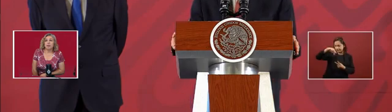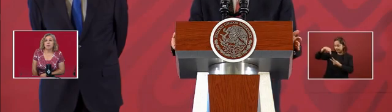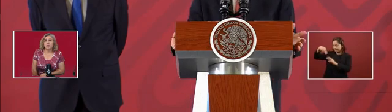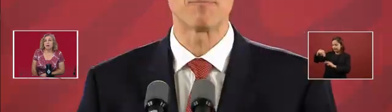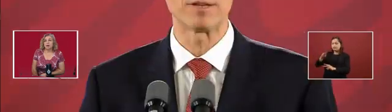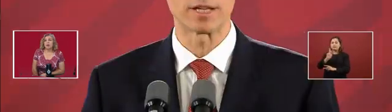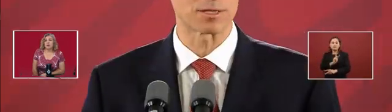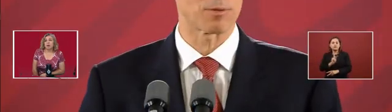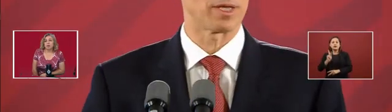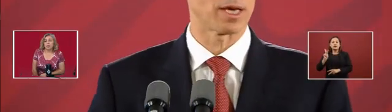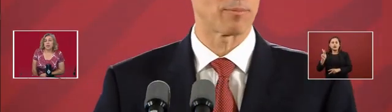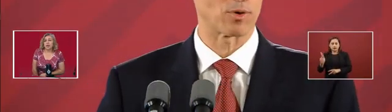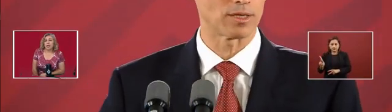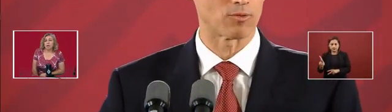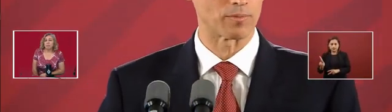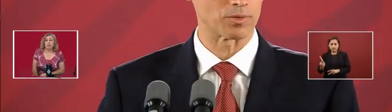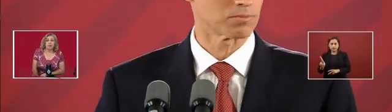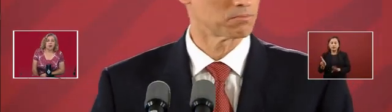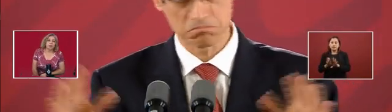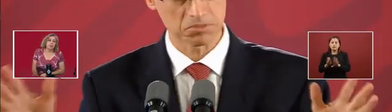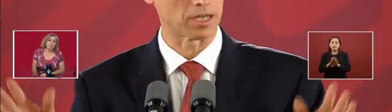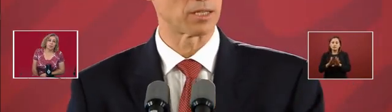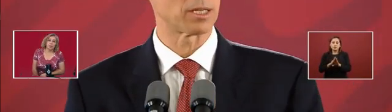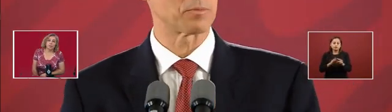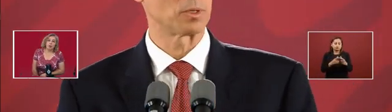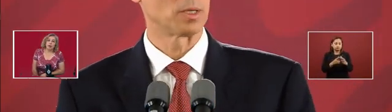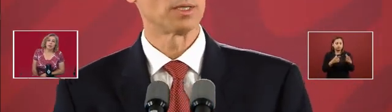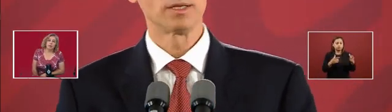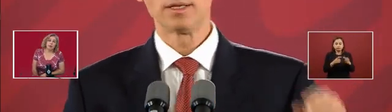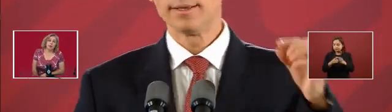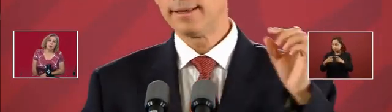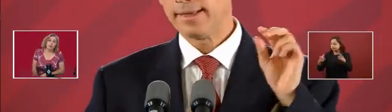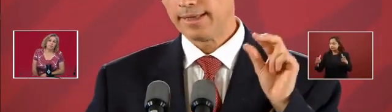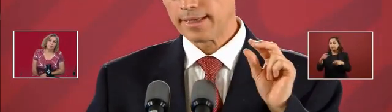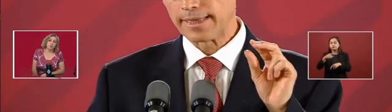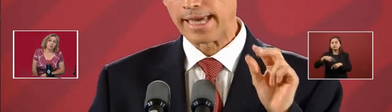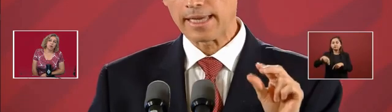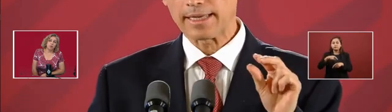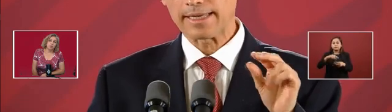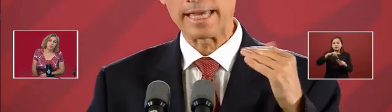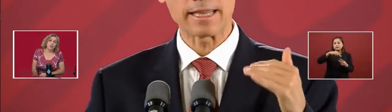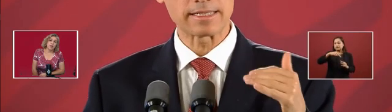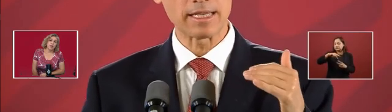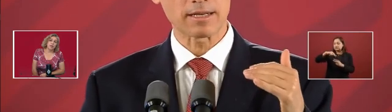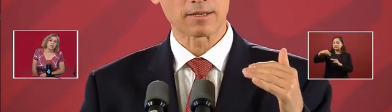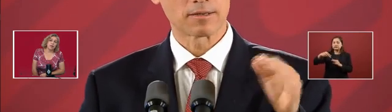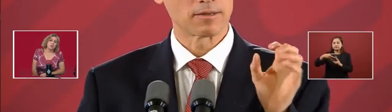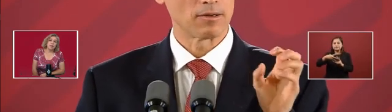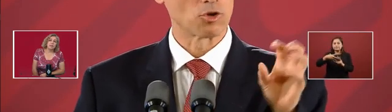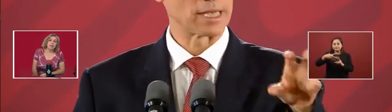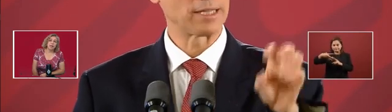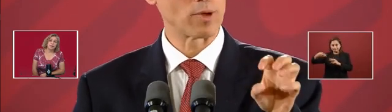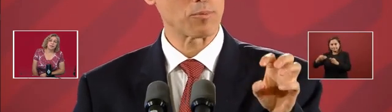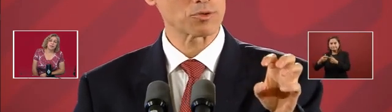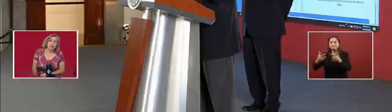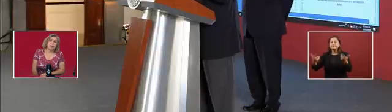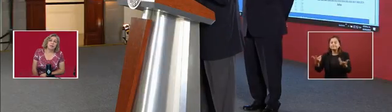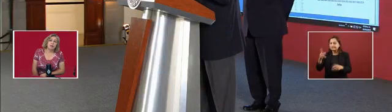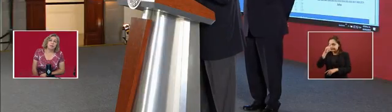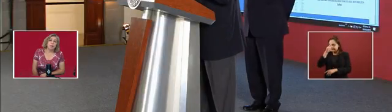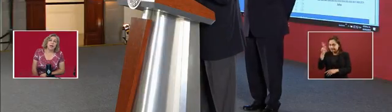interesting for public, consists that the virus that are genetically are similar, Zika, like